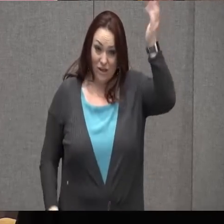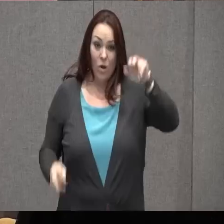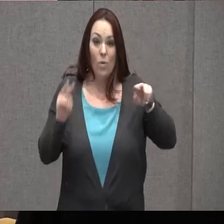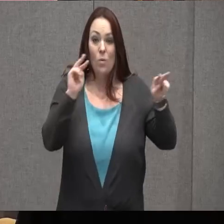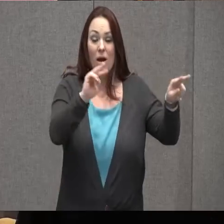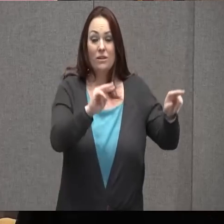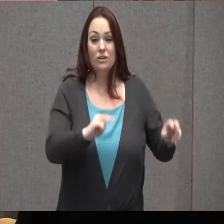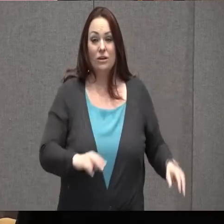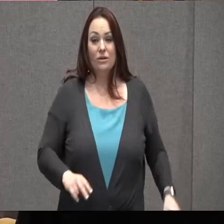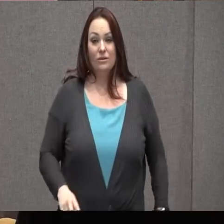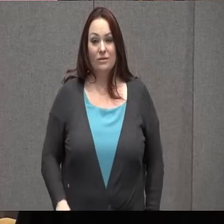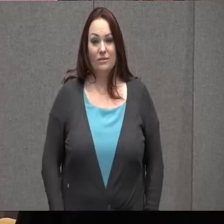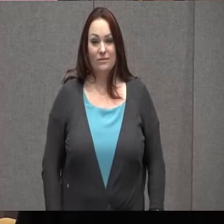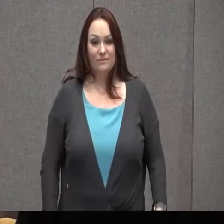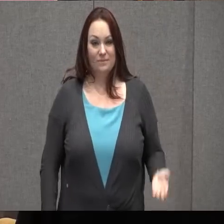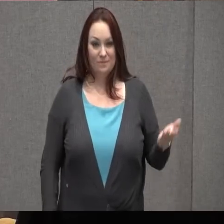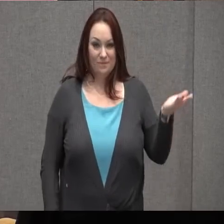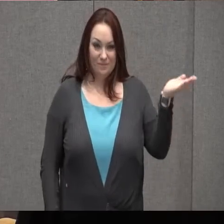go.